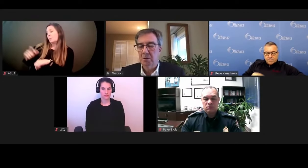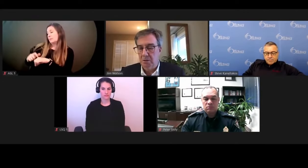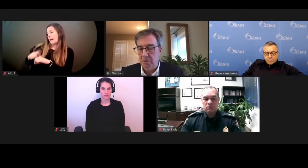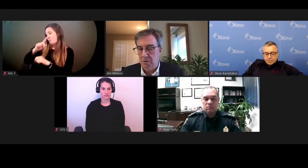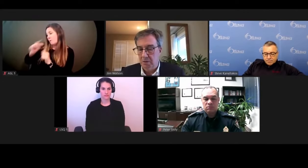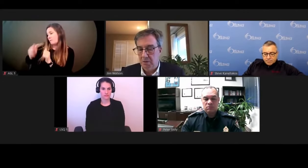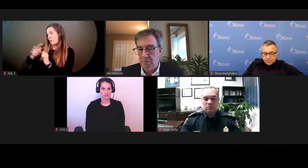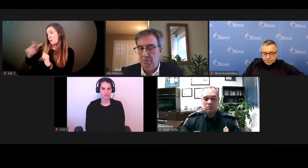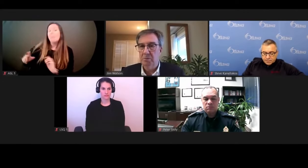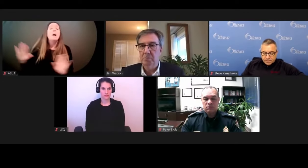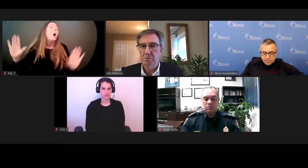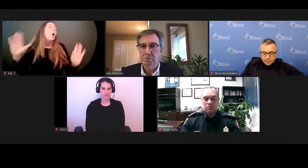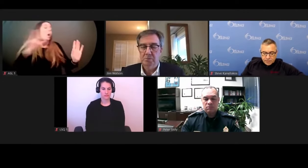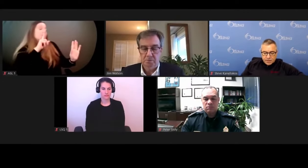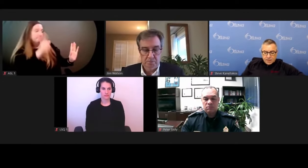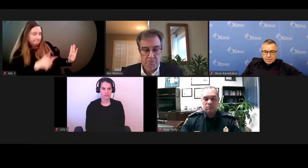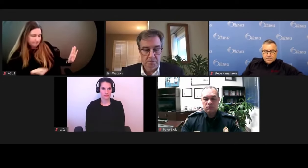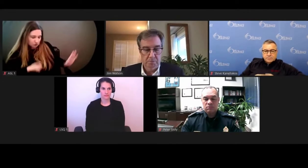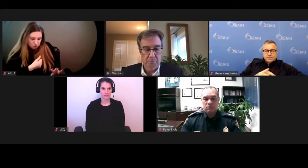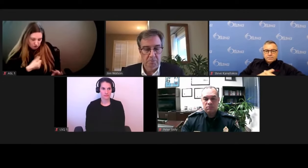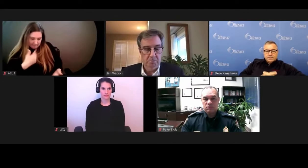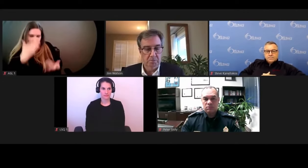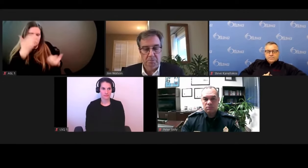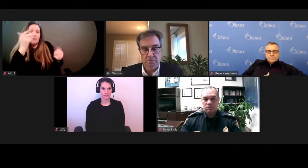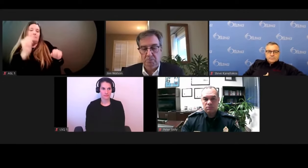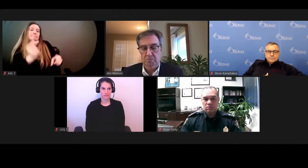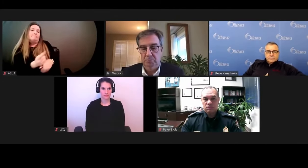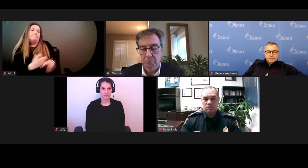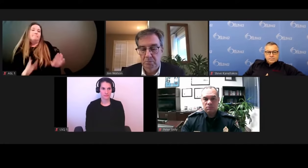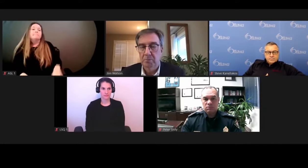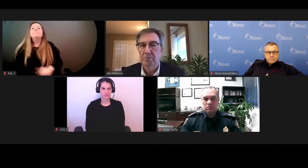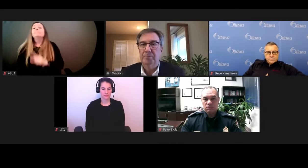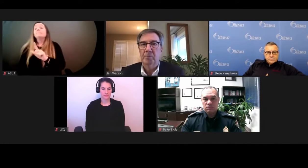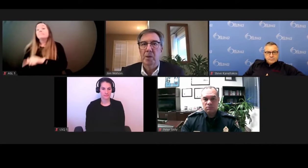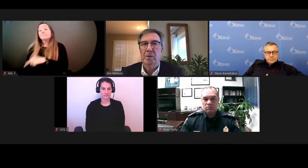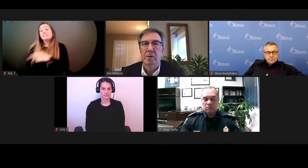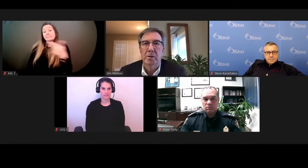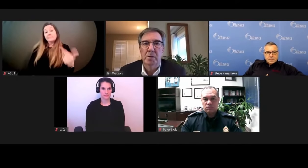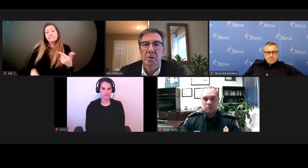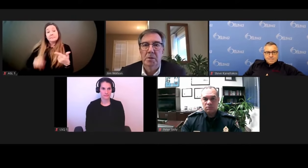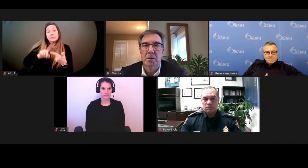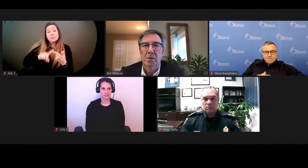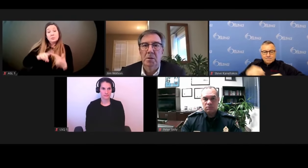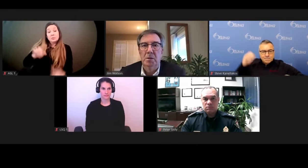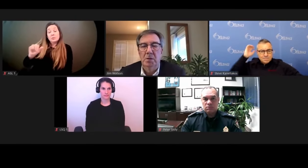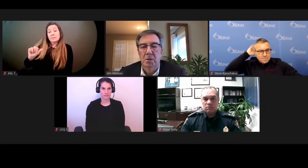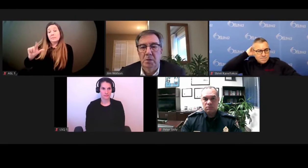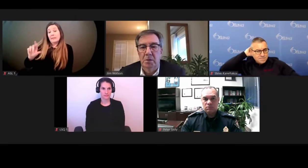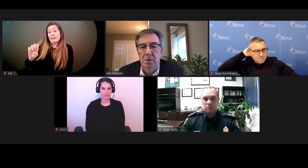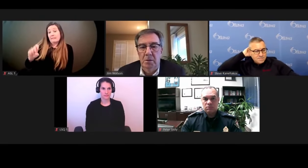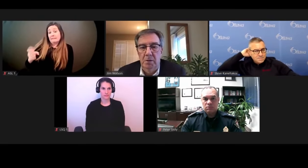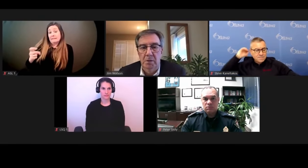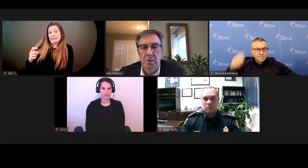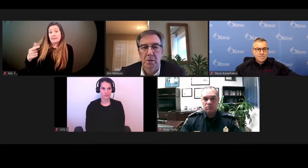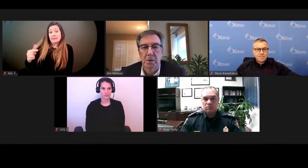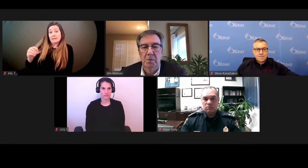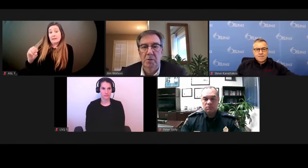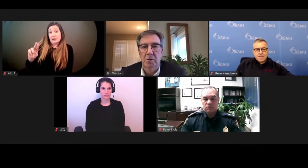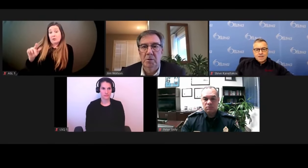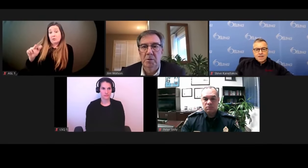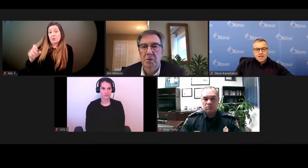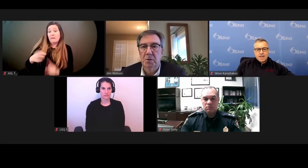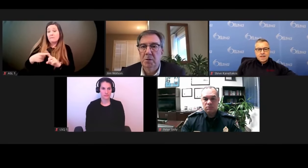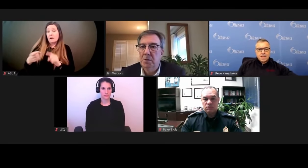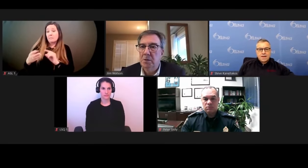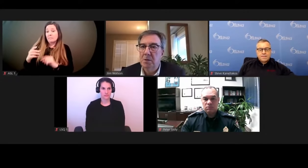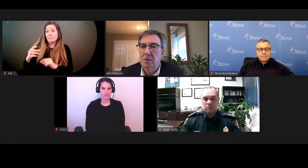question. Sorry. All right. Thanks. So, thanks, Joanne. And we now move on to Alex Gouge from City News.